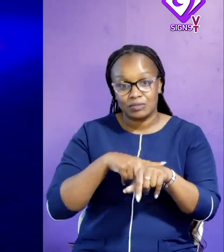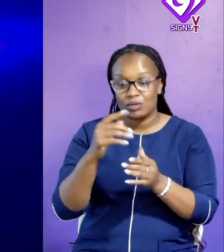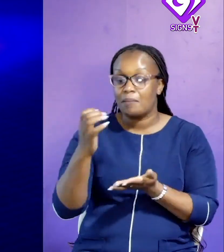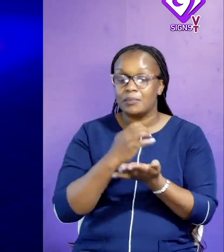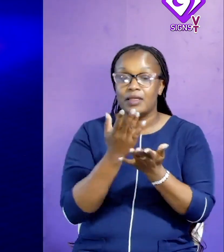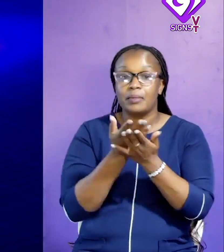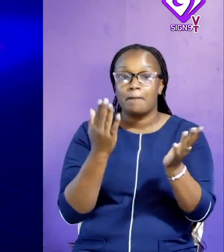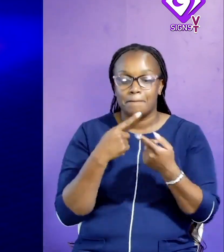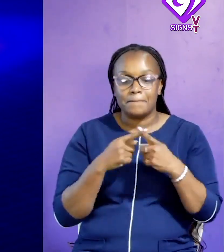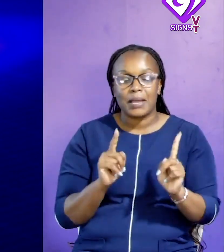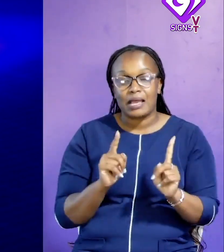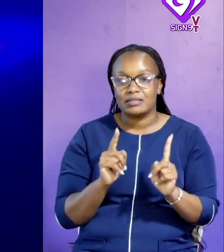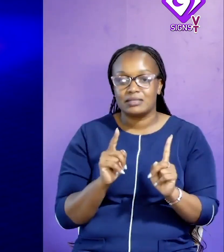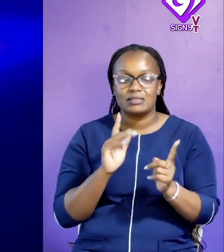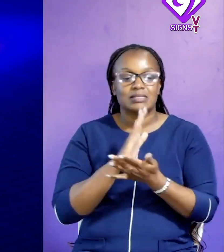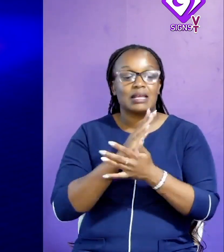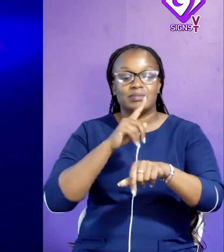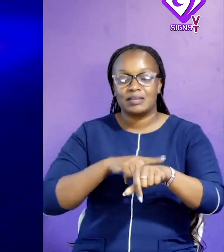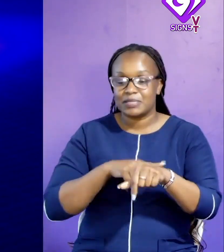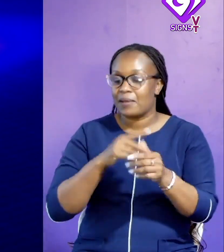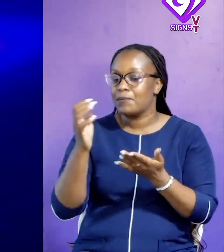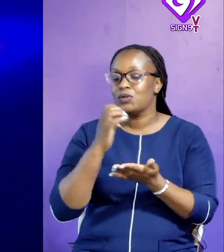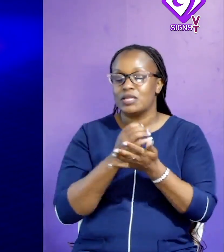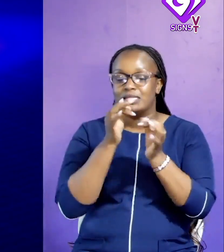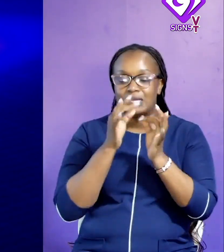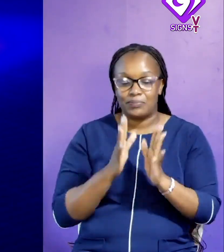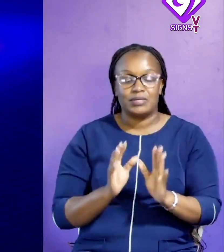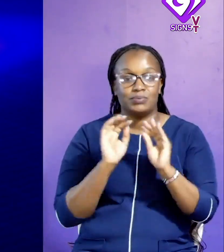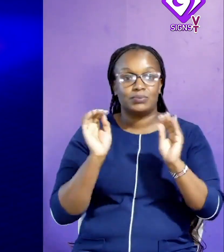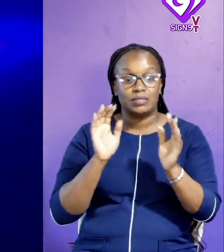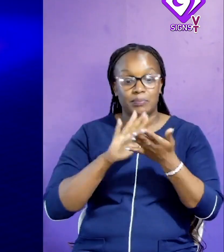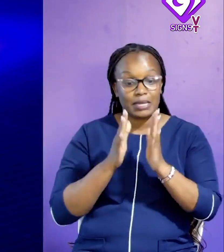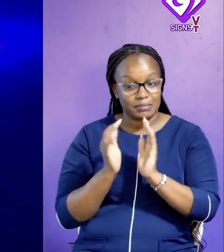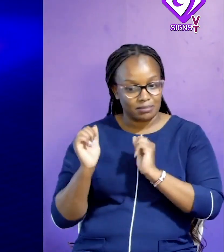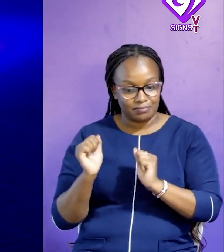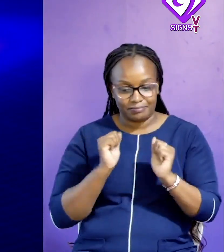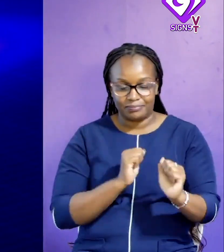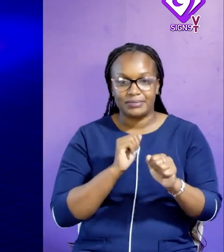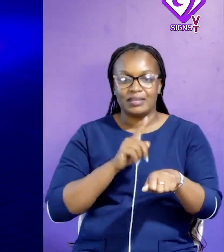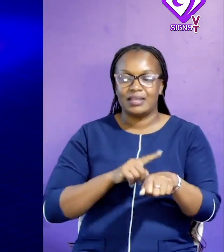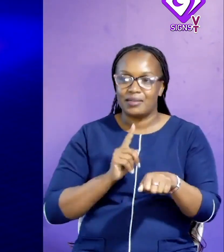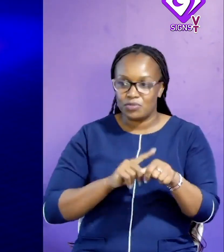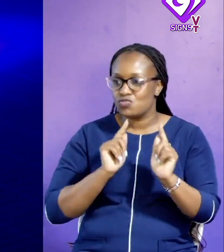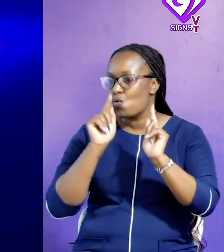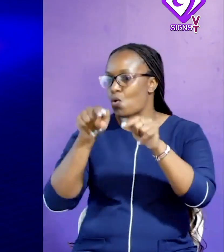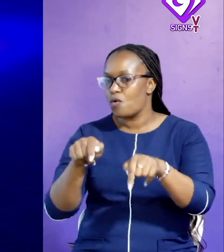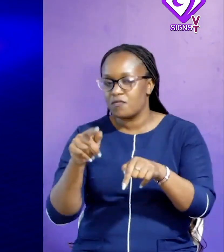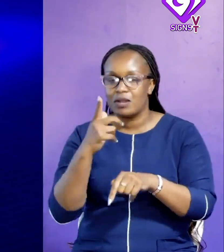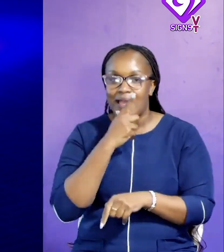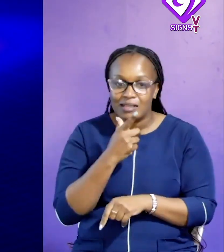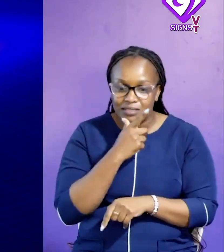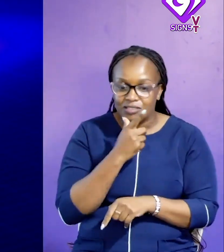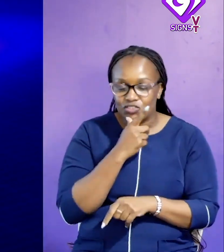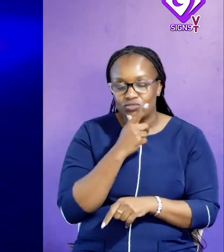don't employ an interpreter. So it is difficult even when you are walking kwenda lunch, wakati mnaenda